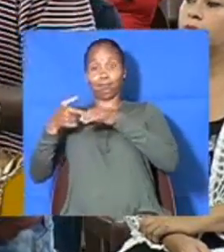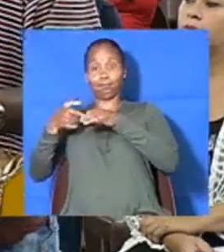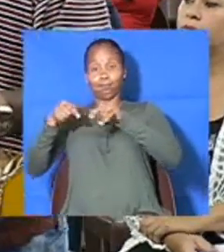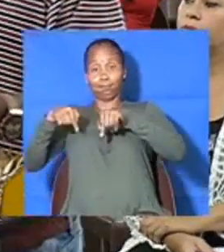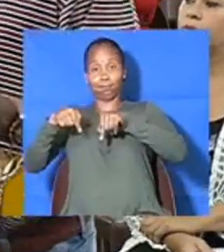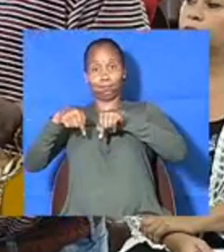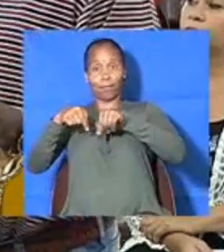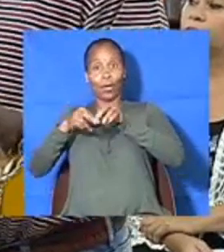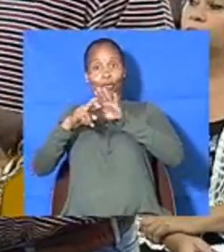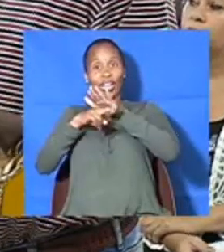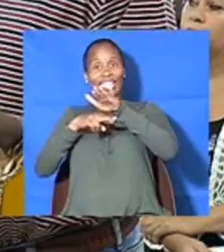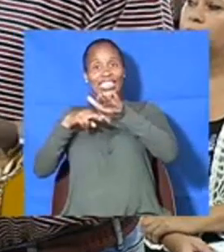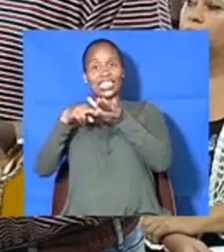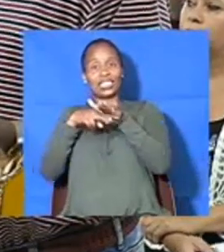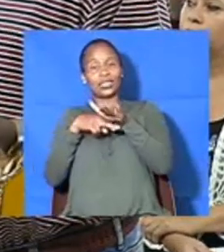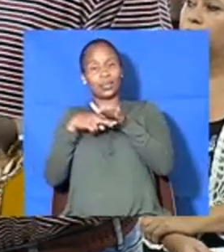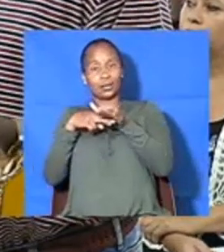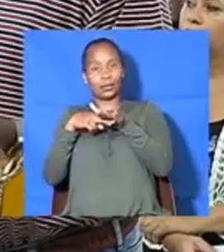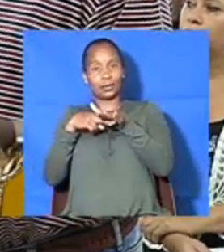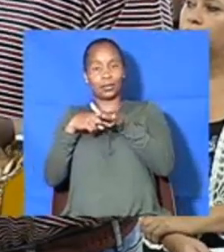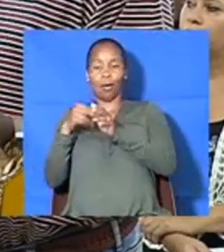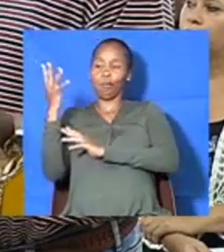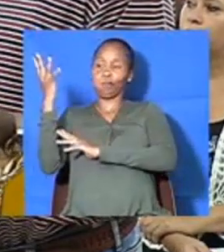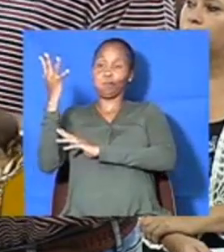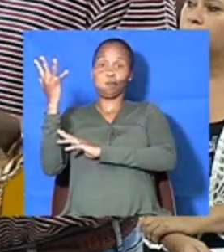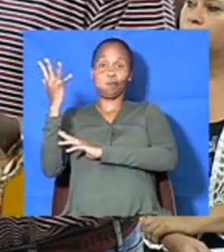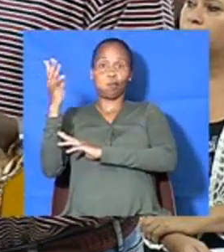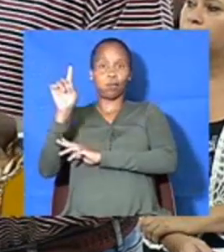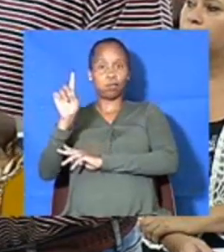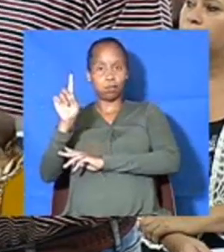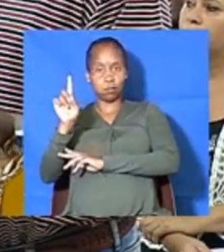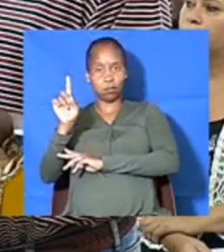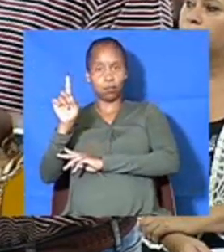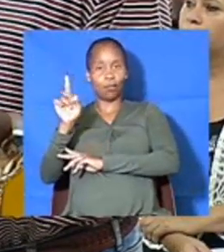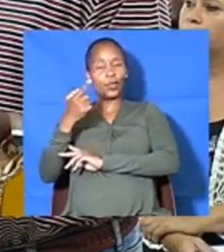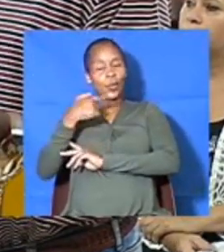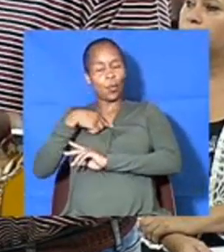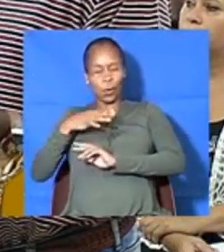it was, may the government recognize the prophet.